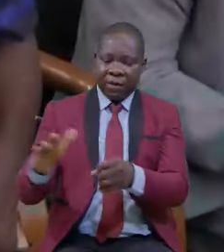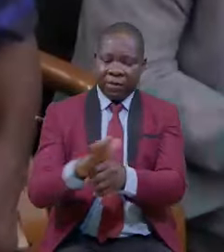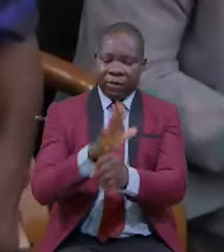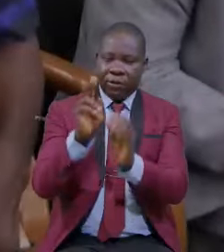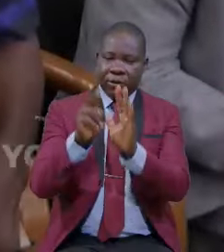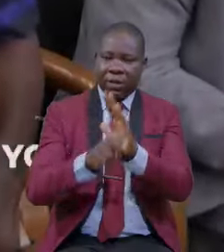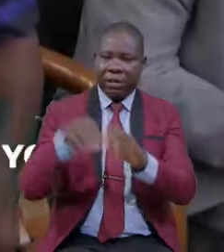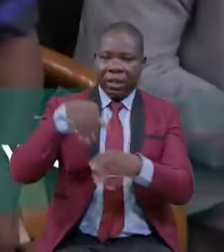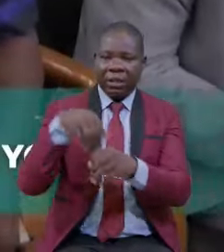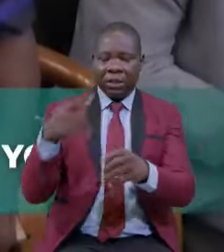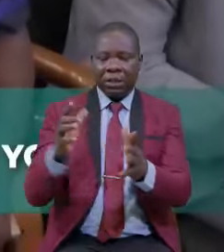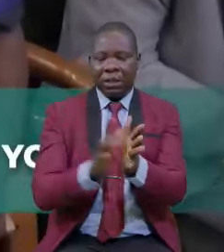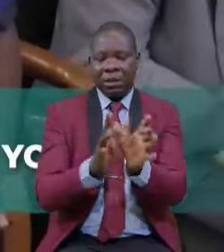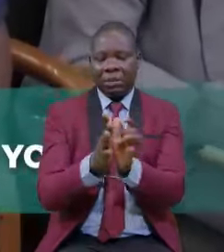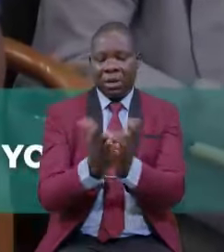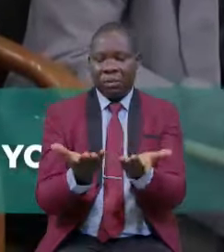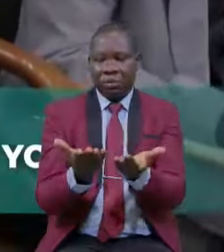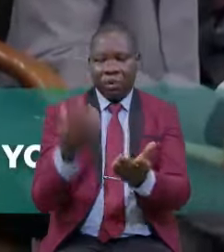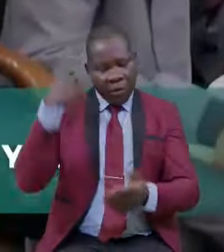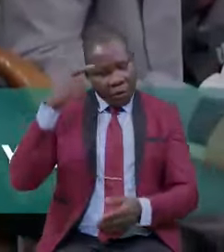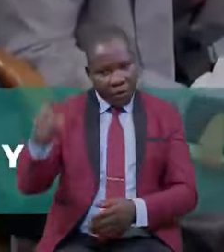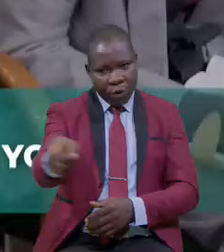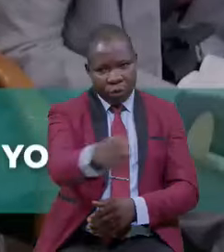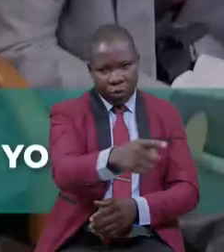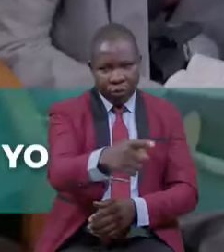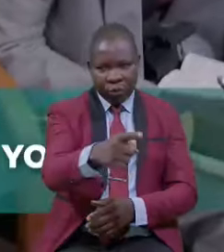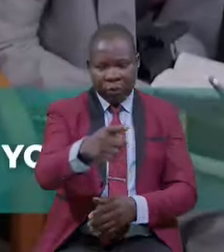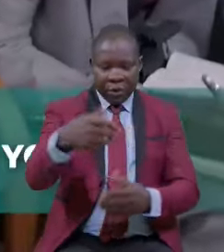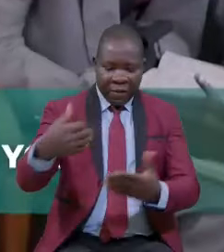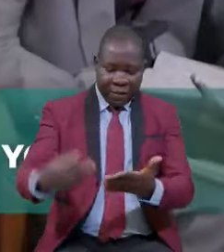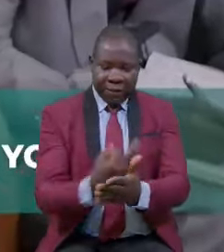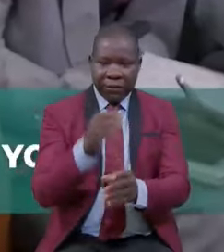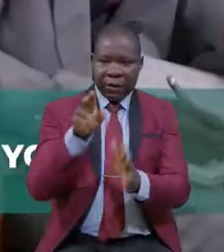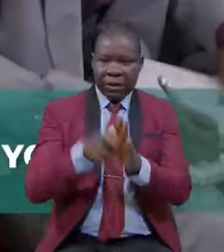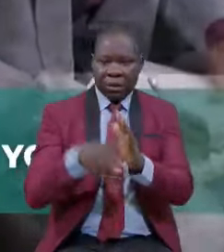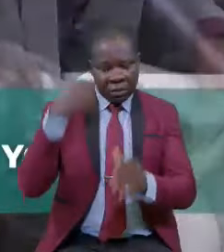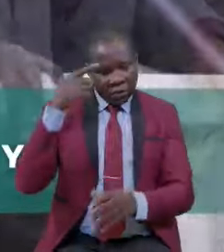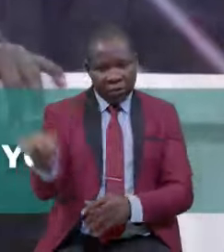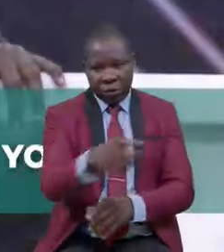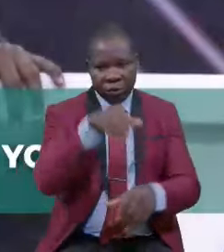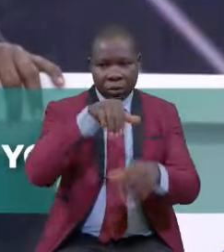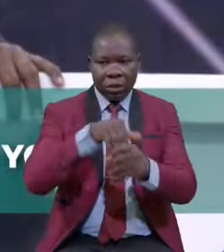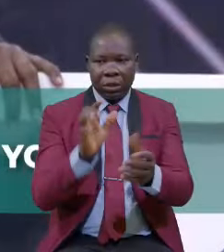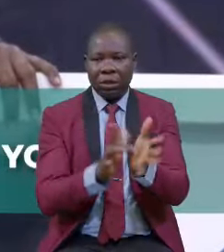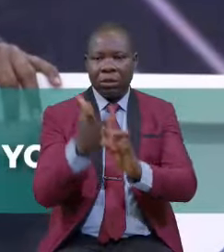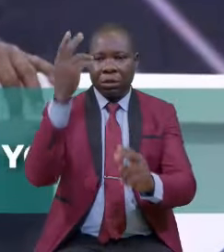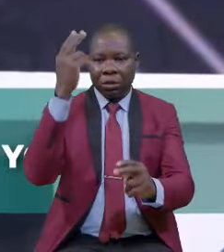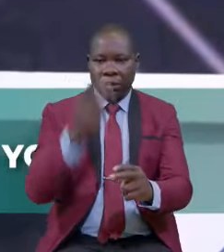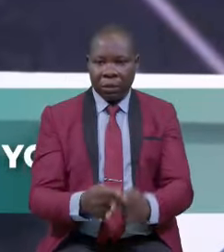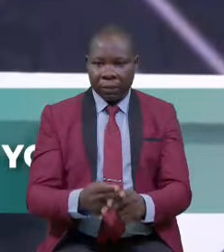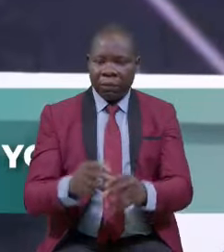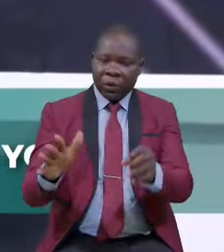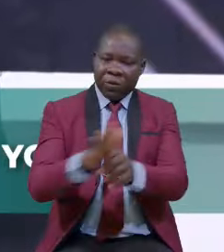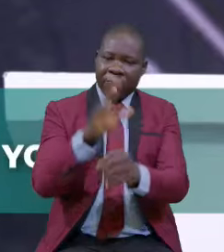Amen. Freshness for you. Amen. Fullness for you. Amen. Fruitfulness for you.